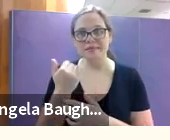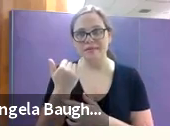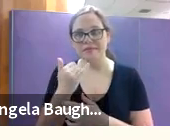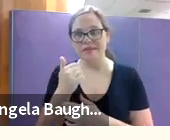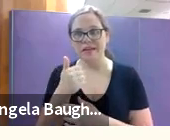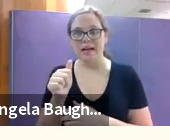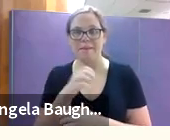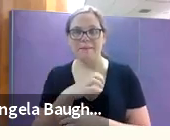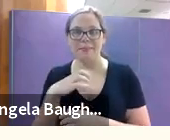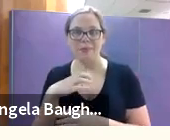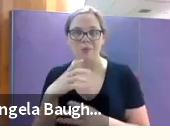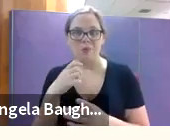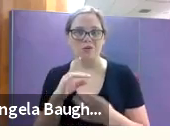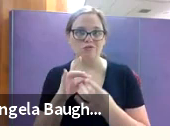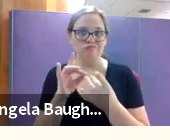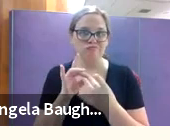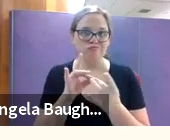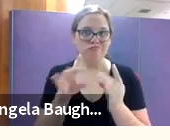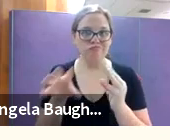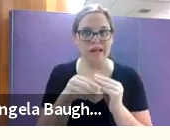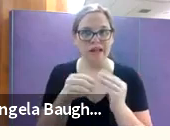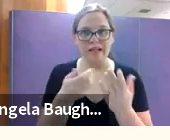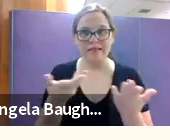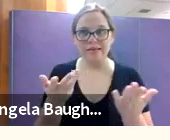committee would like to speak to anything.